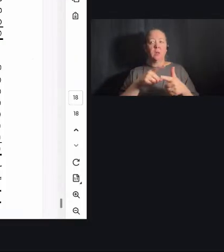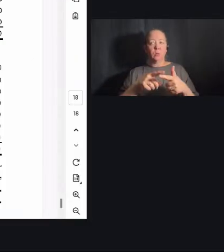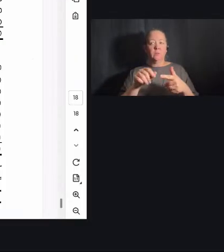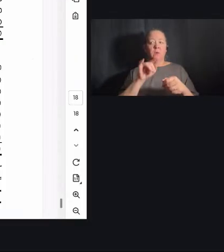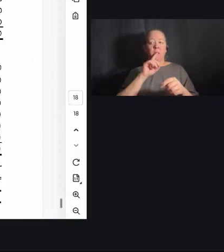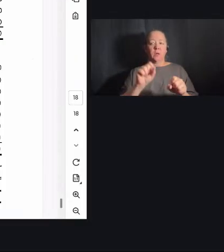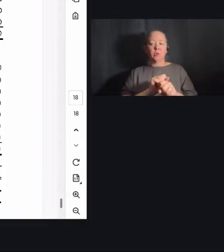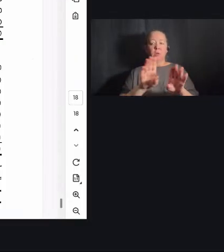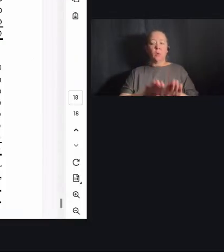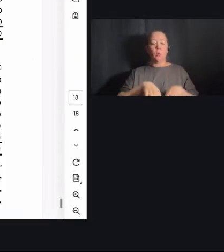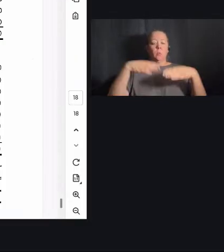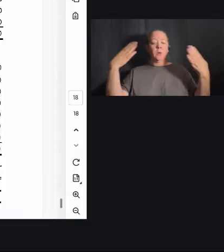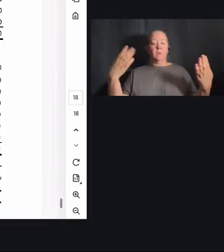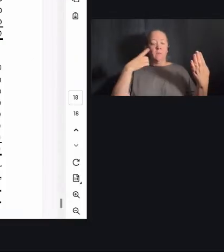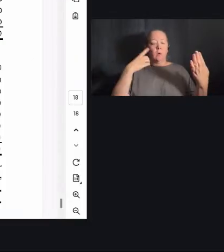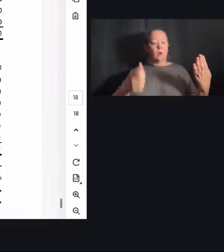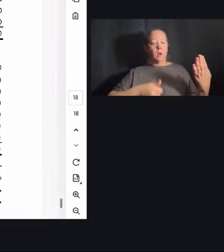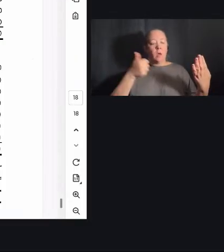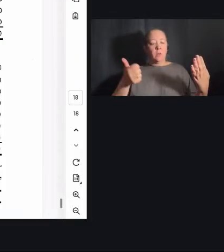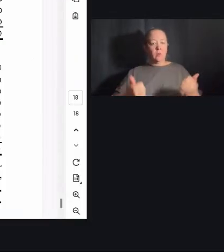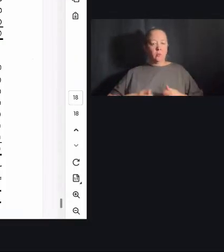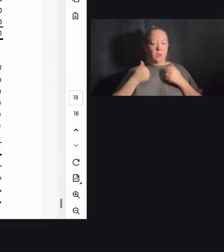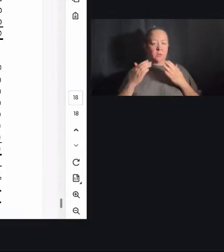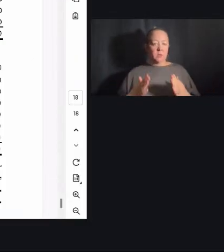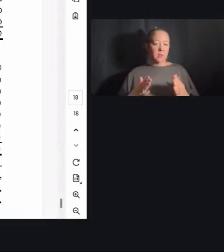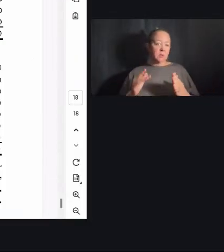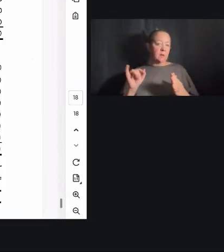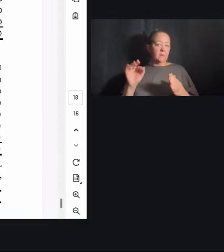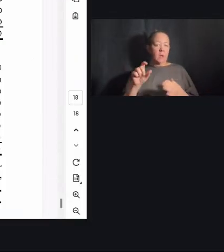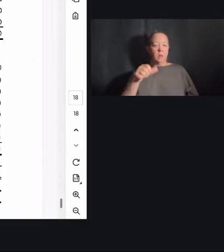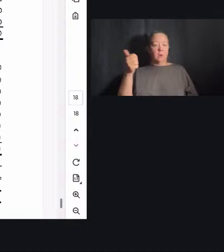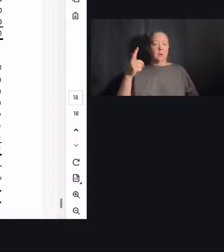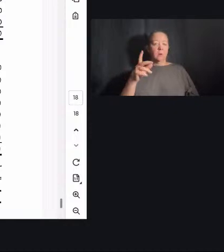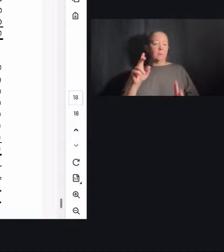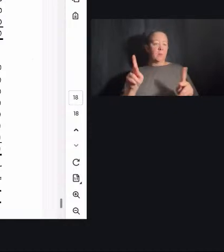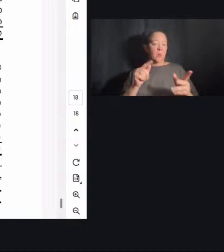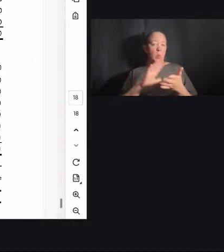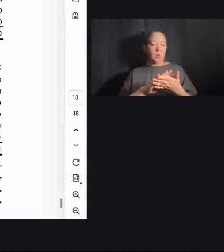residents, because, you know, just in case other people do want to take advantage of that.